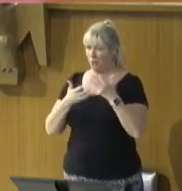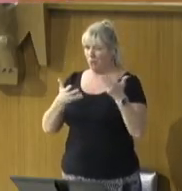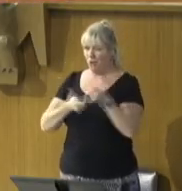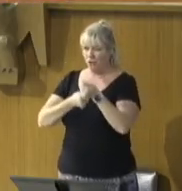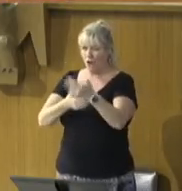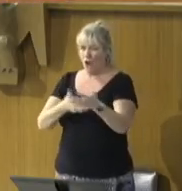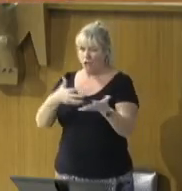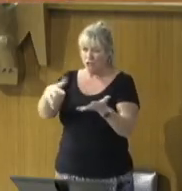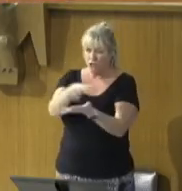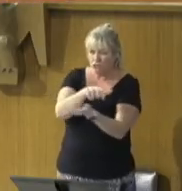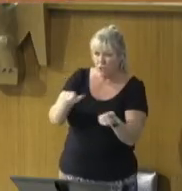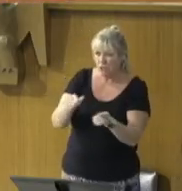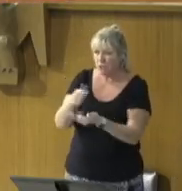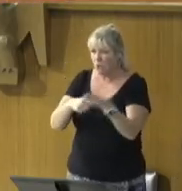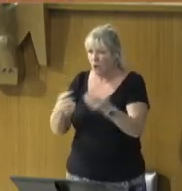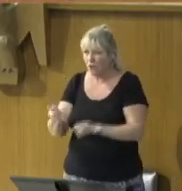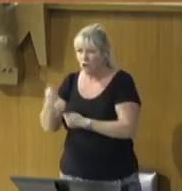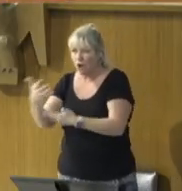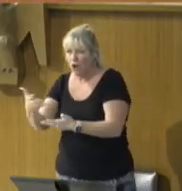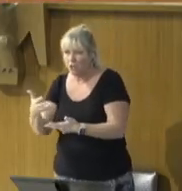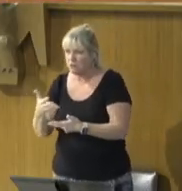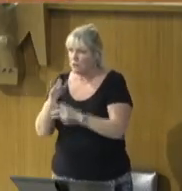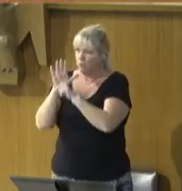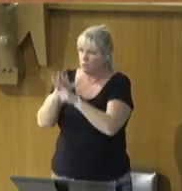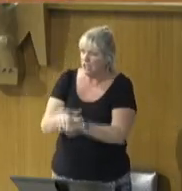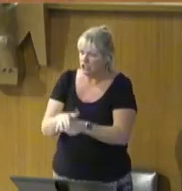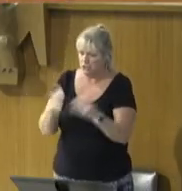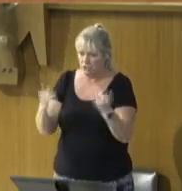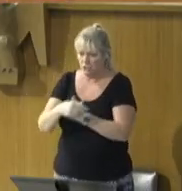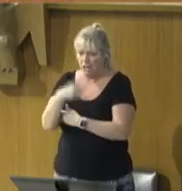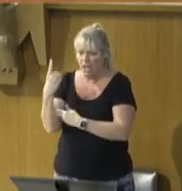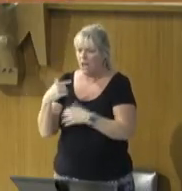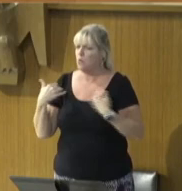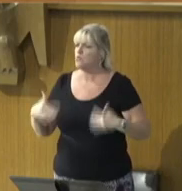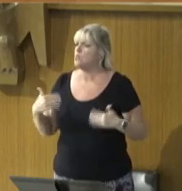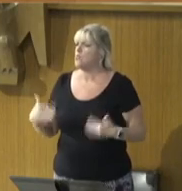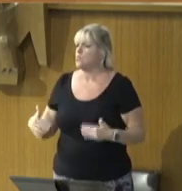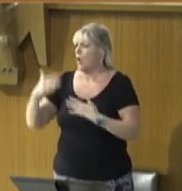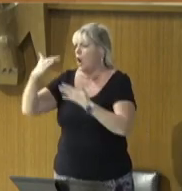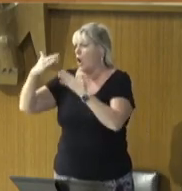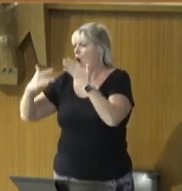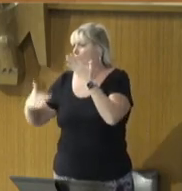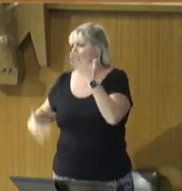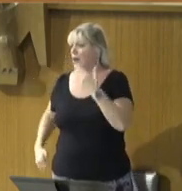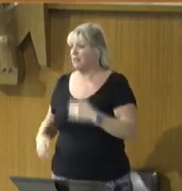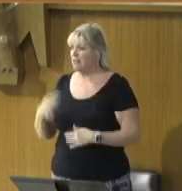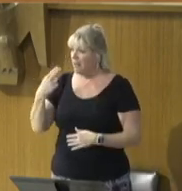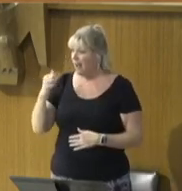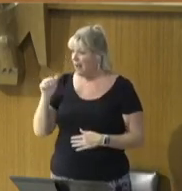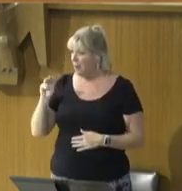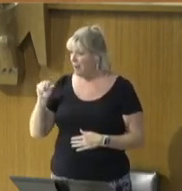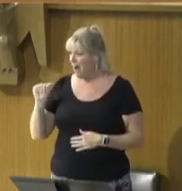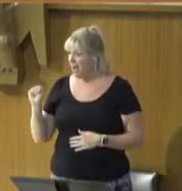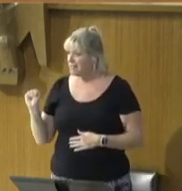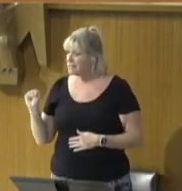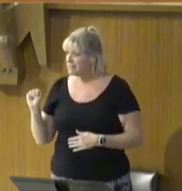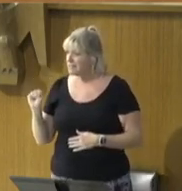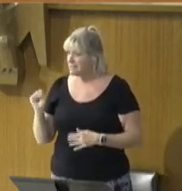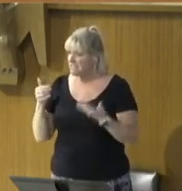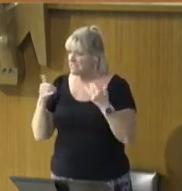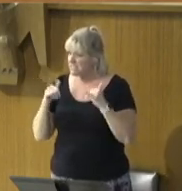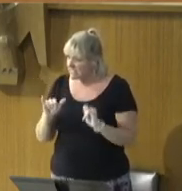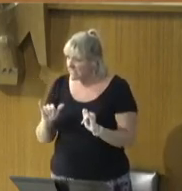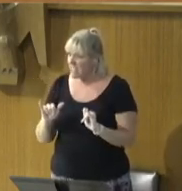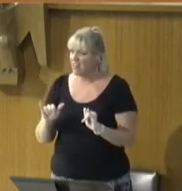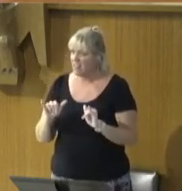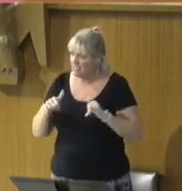oppression today, the list is long. I think about Hamas perpetrating acts of terrorism